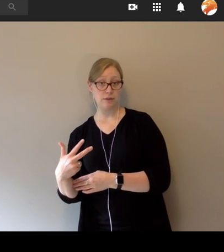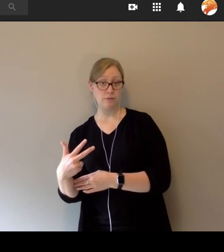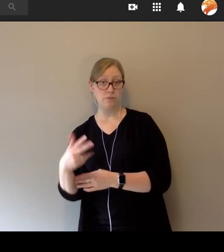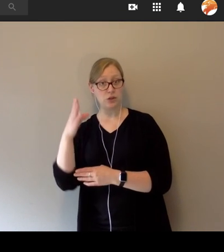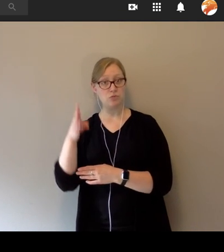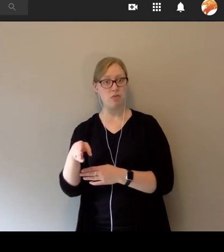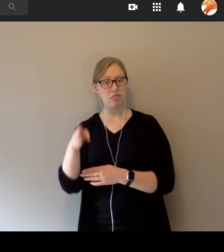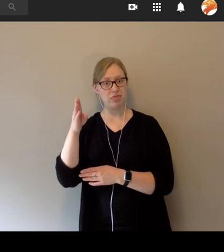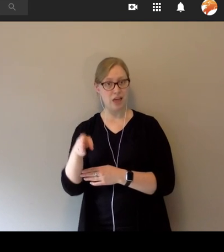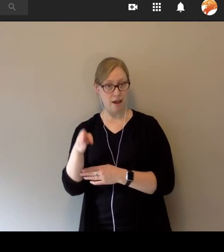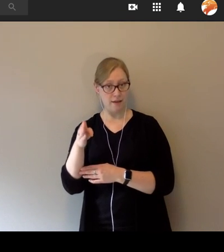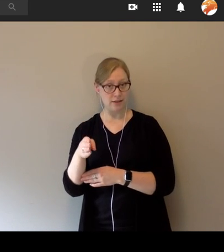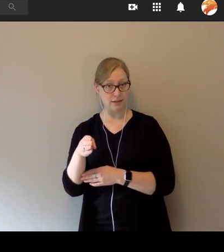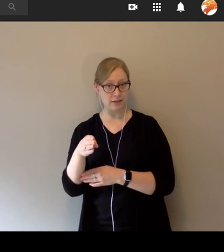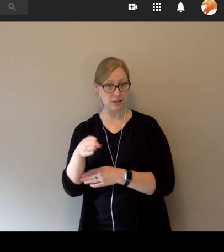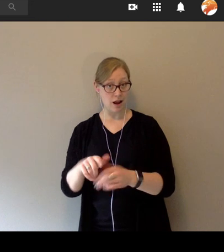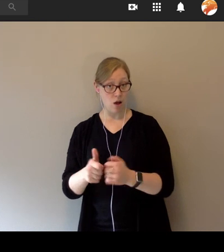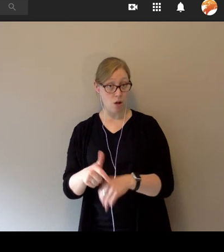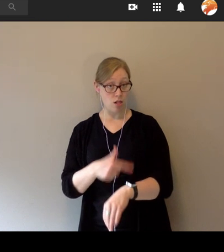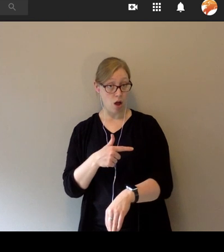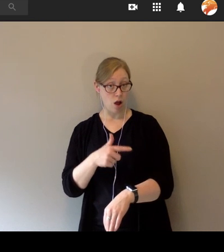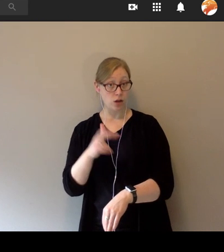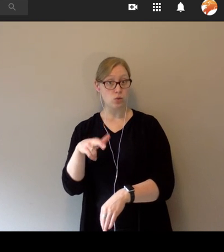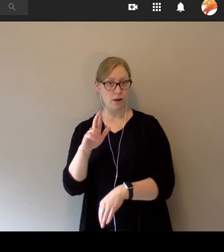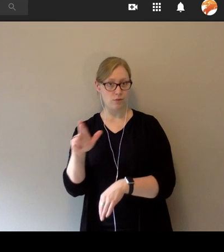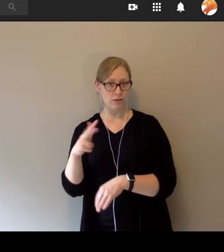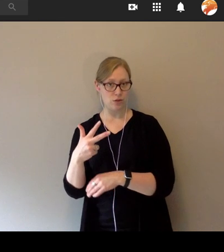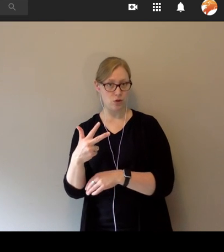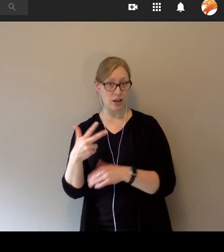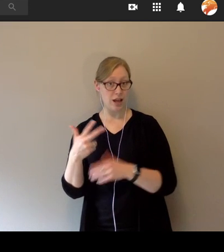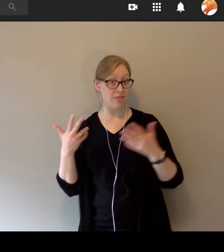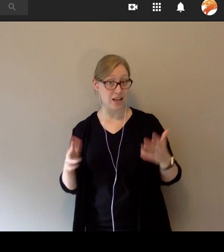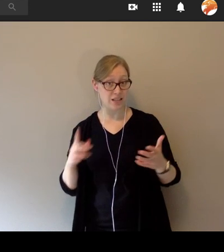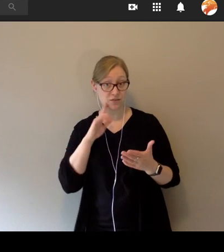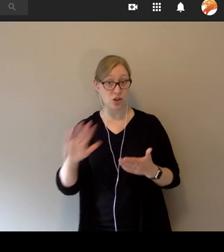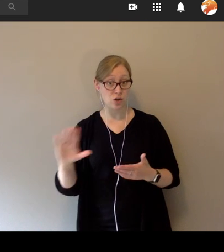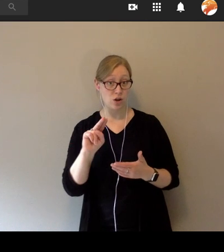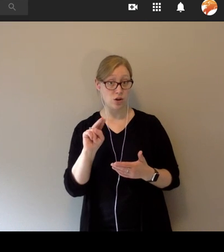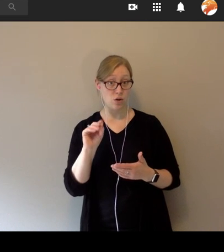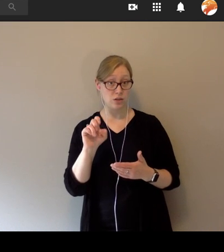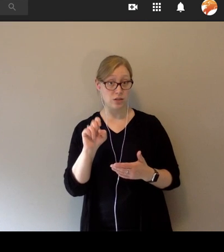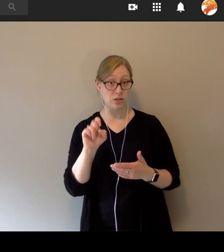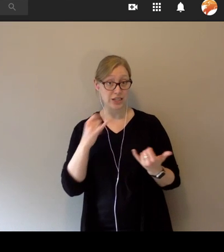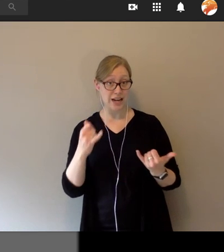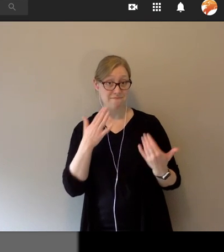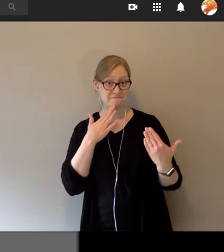square root of 3 for a. And that's it for your notes for today. Thank you.